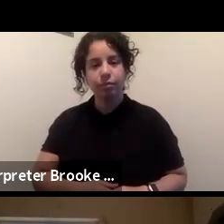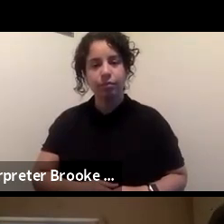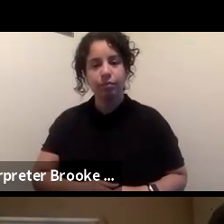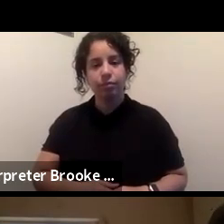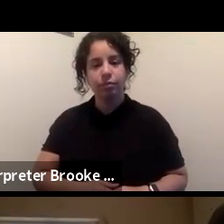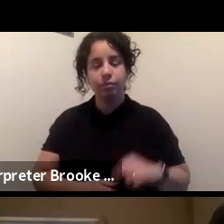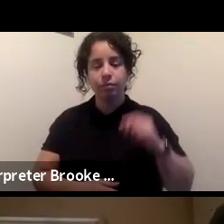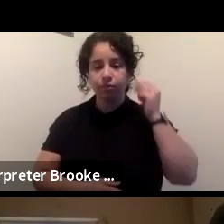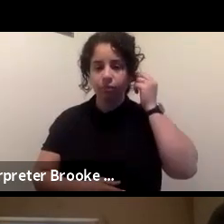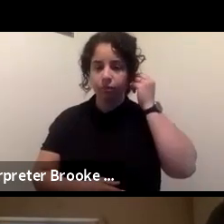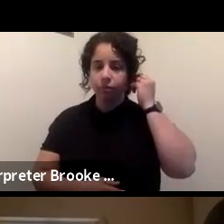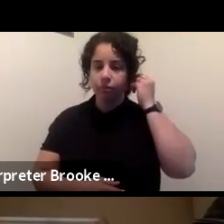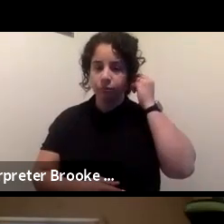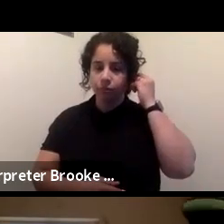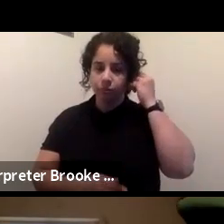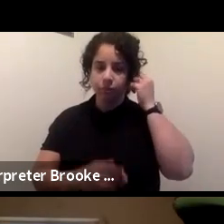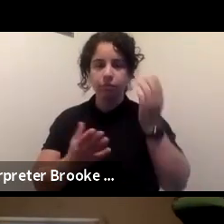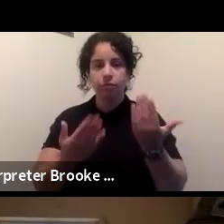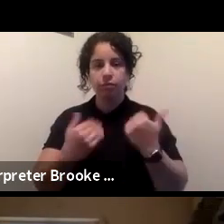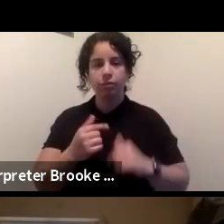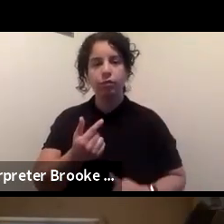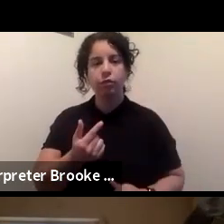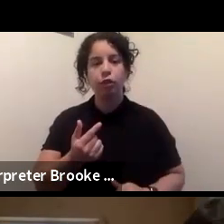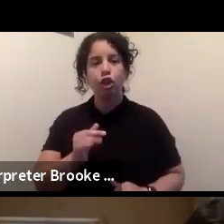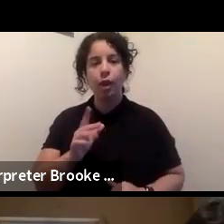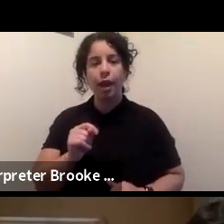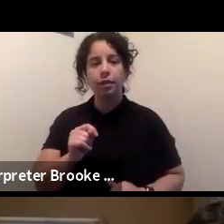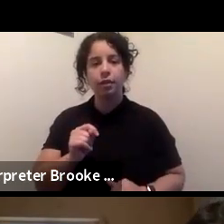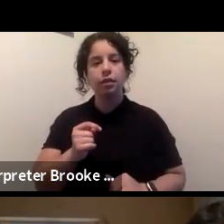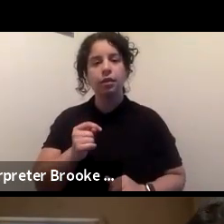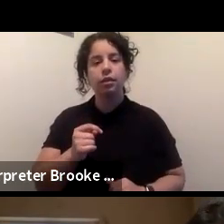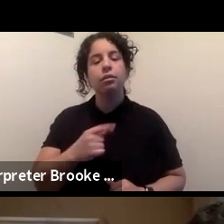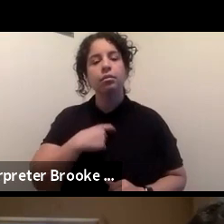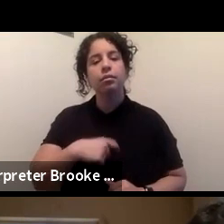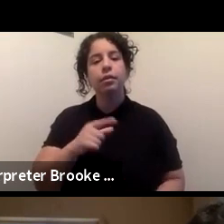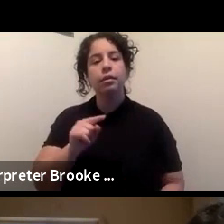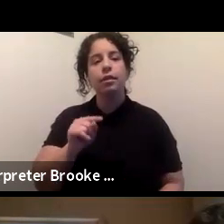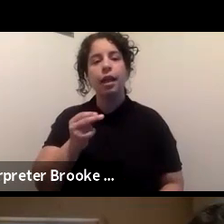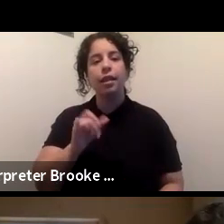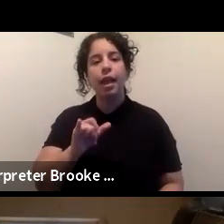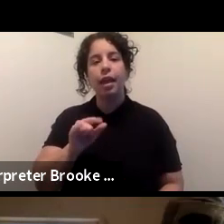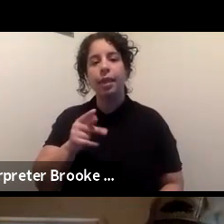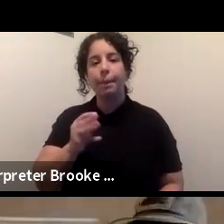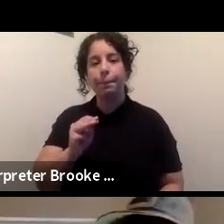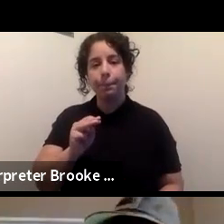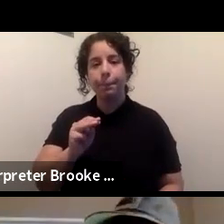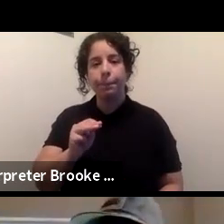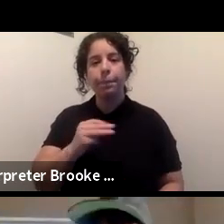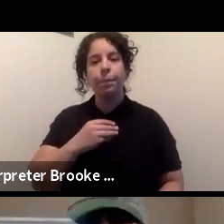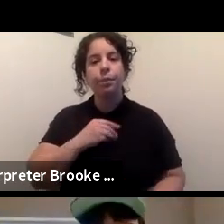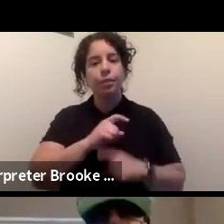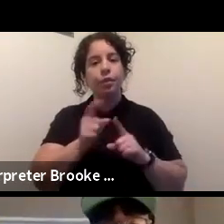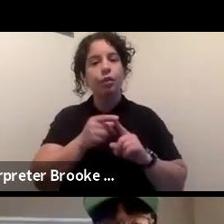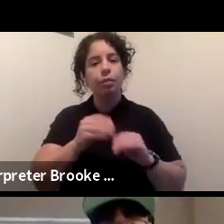I'm Grant, they, them. I'm calling from the traditional and unceded territory of the